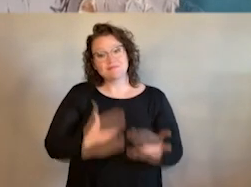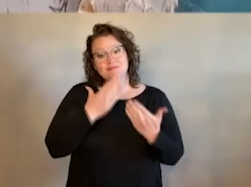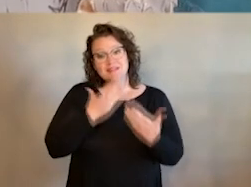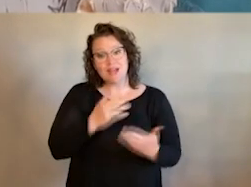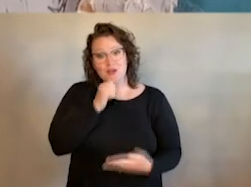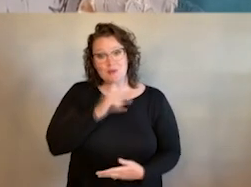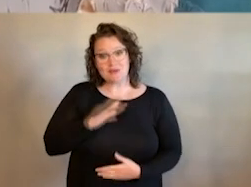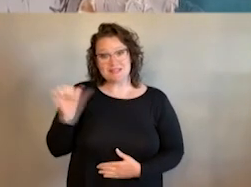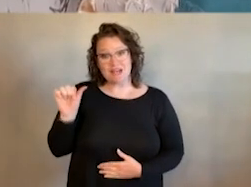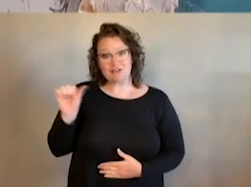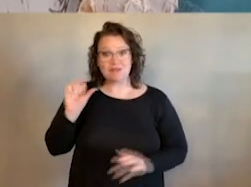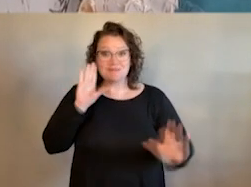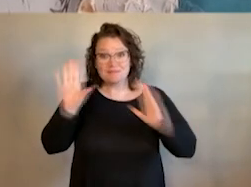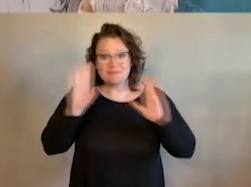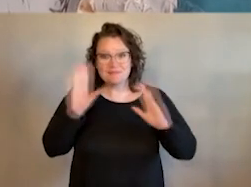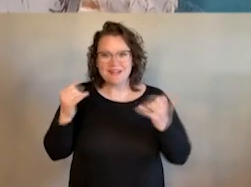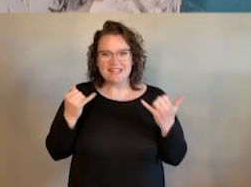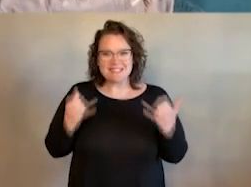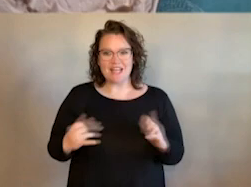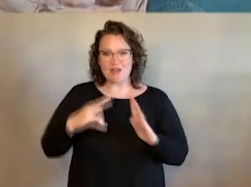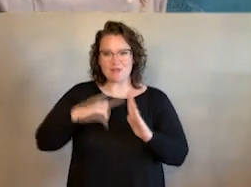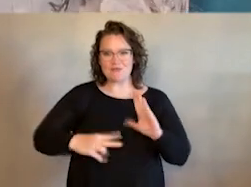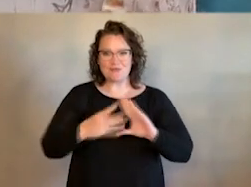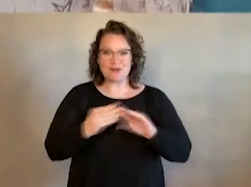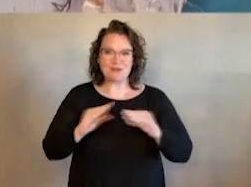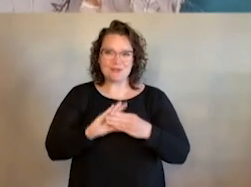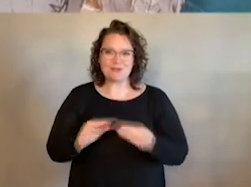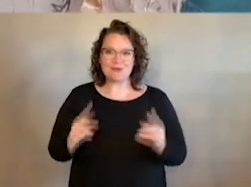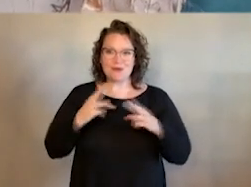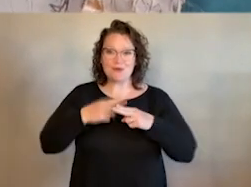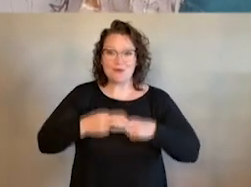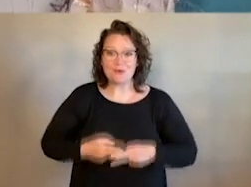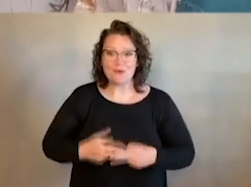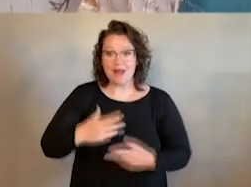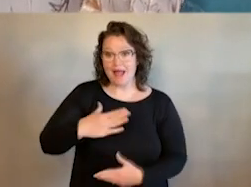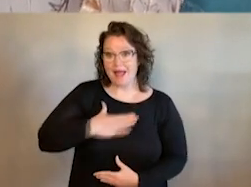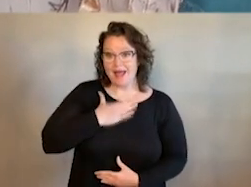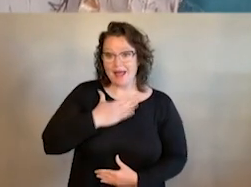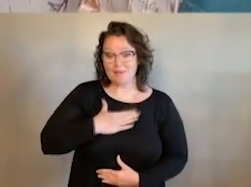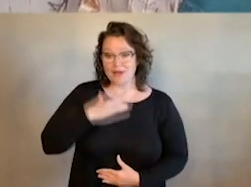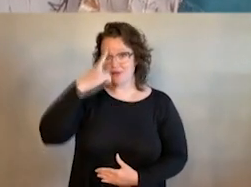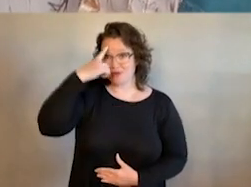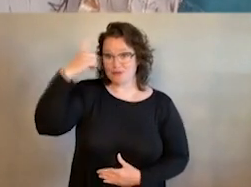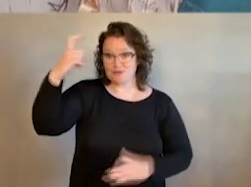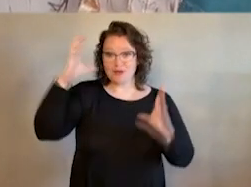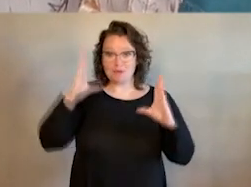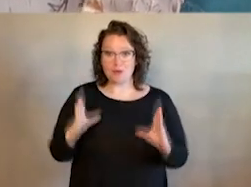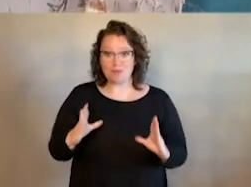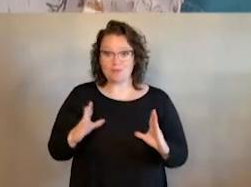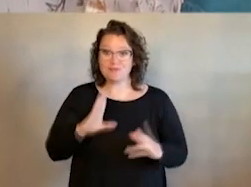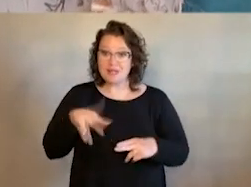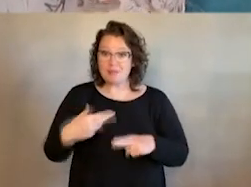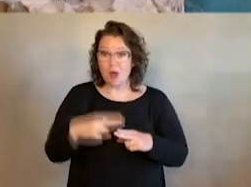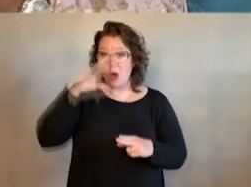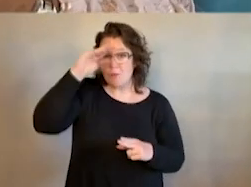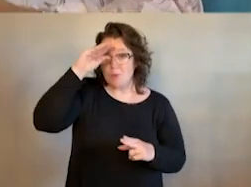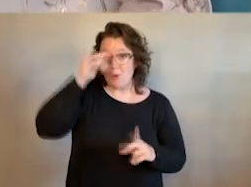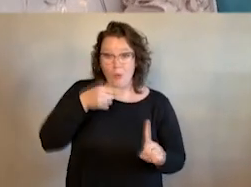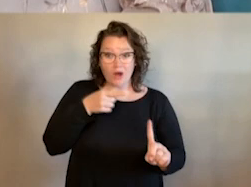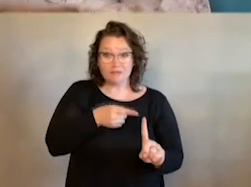Thank you, Miss Ashley. Hi guys, today we'll be reading a story called Happy Dreamer. This book is about a little boy who is a